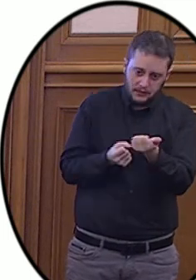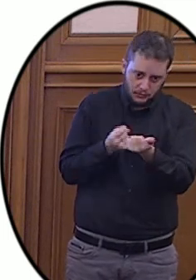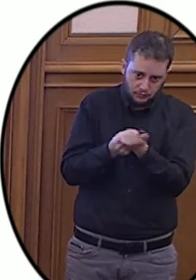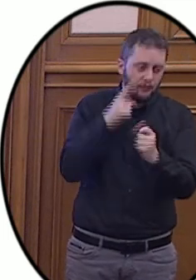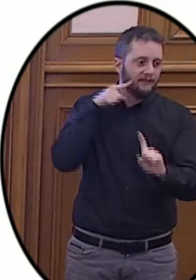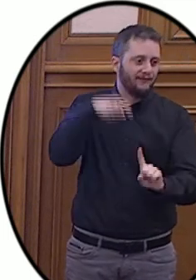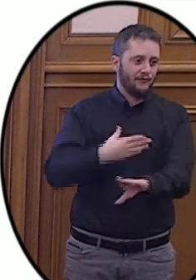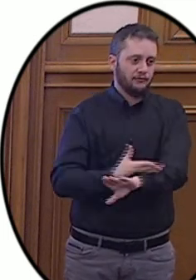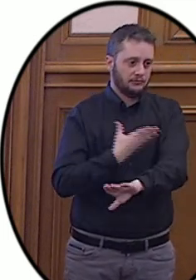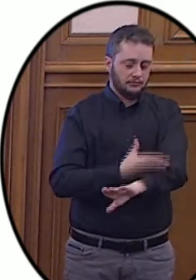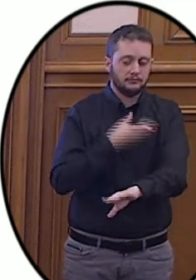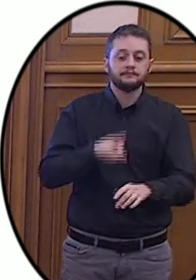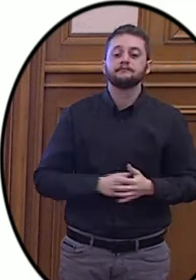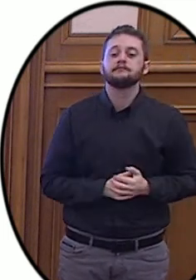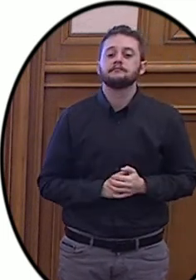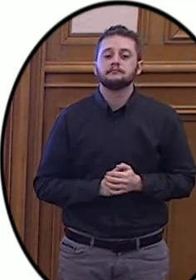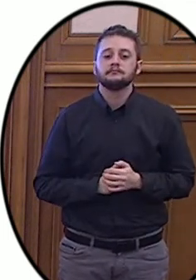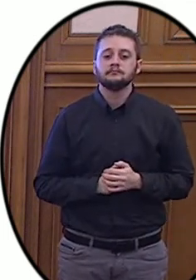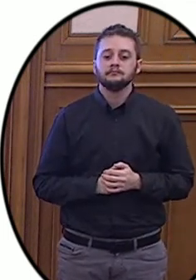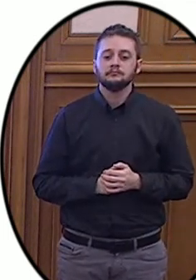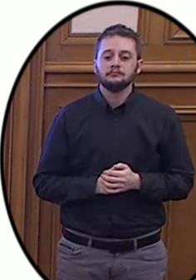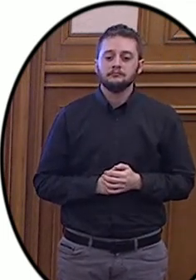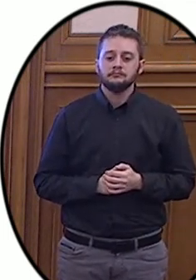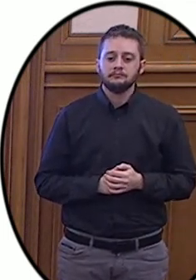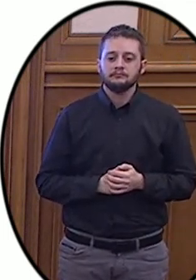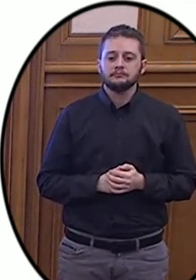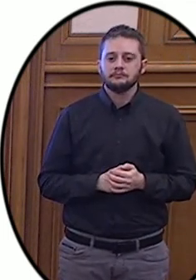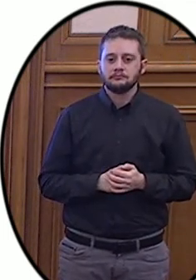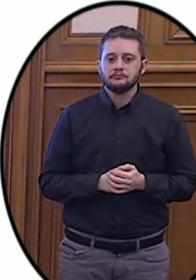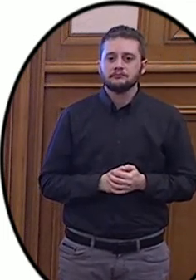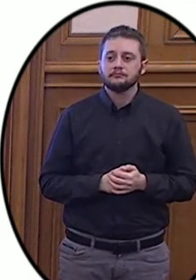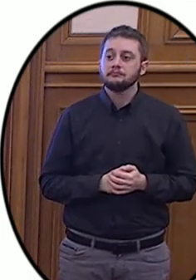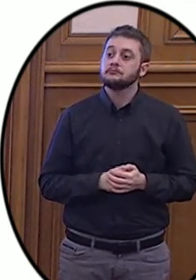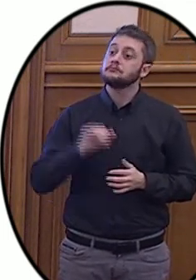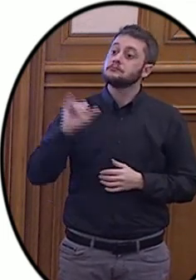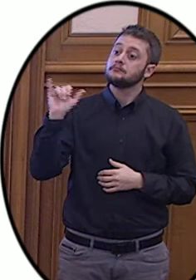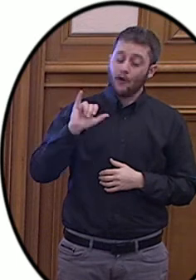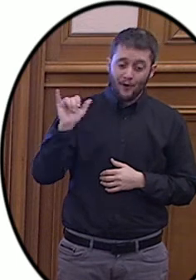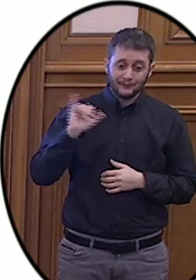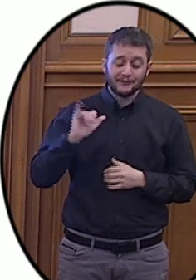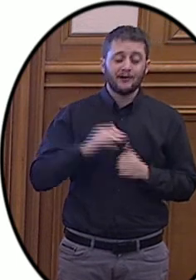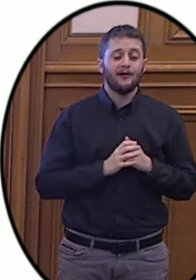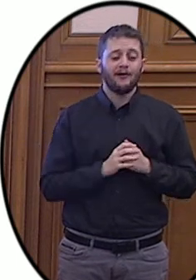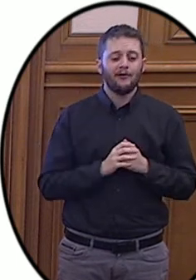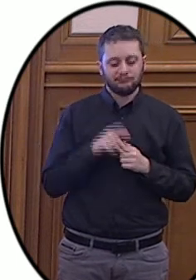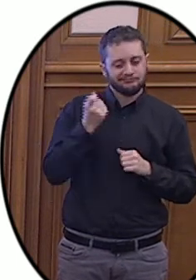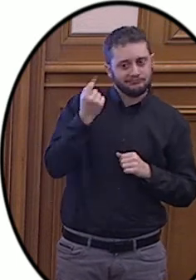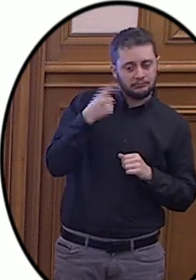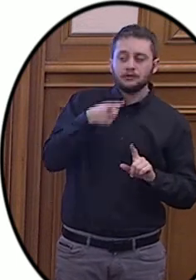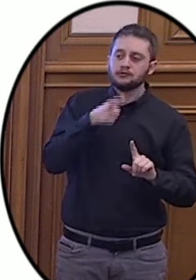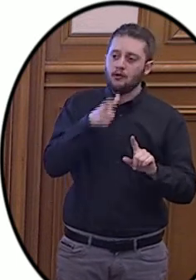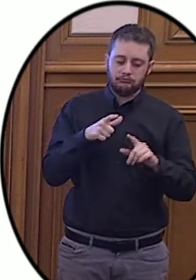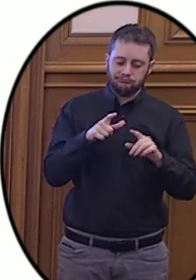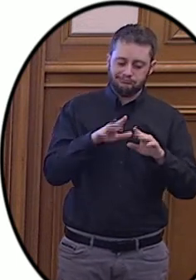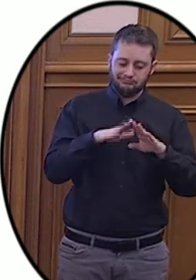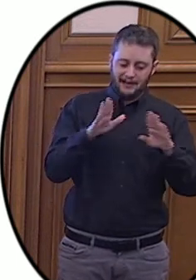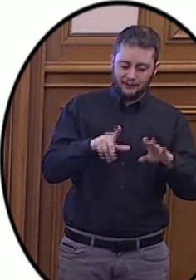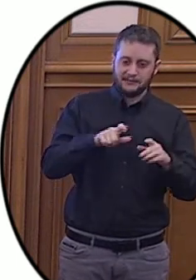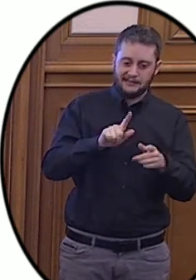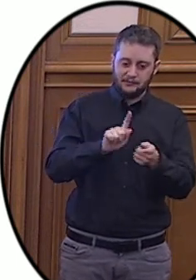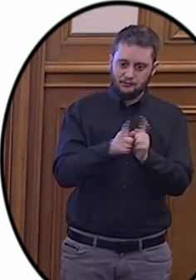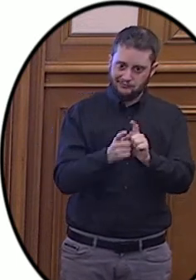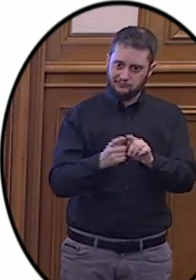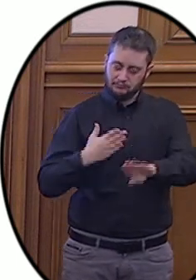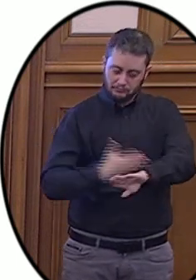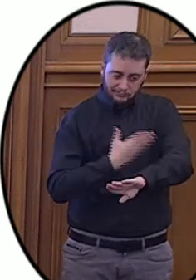And I'll also mention that in addition to paying for the cost of the modification itself, the tenant in